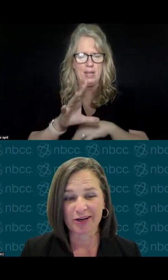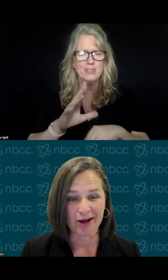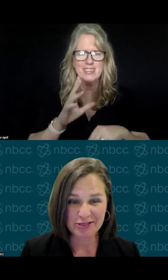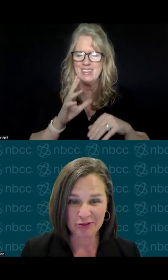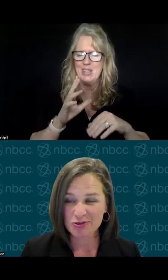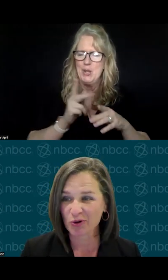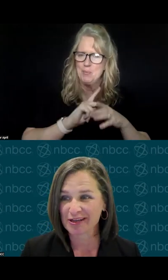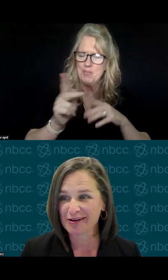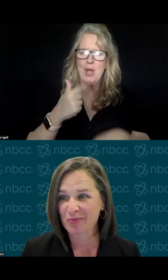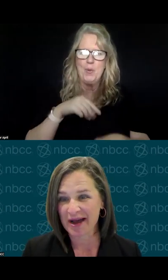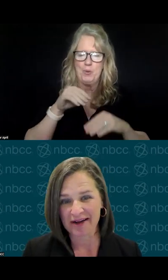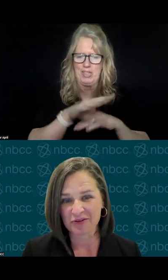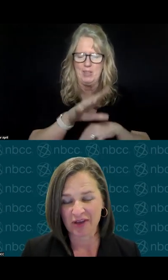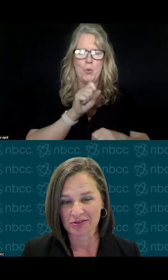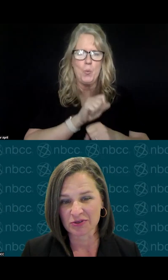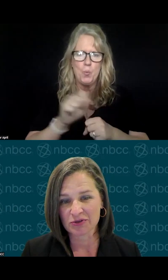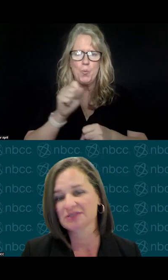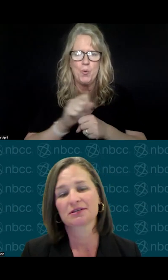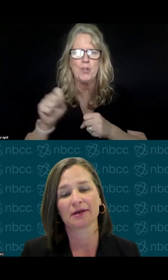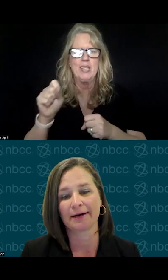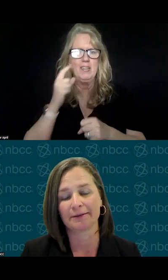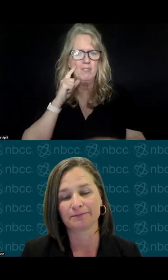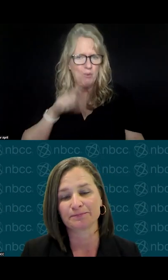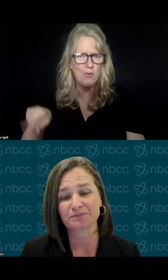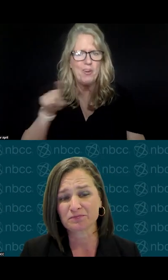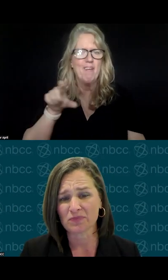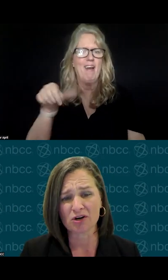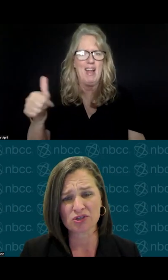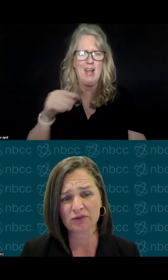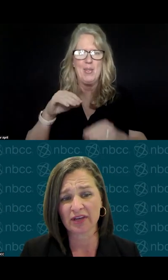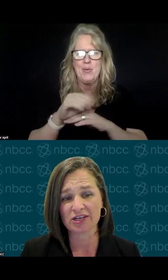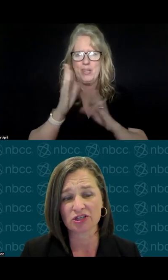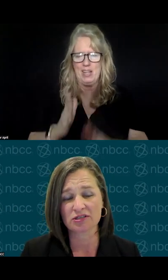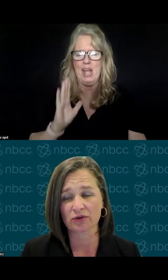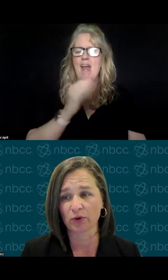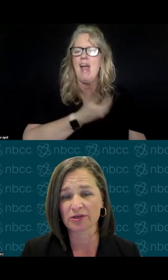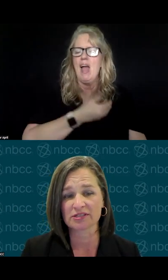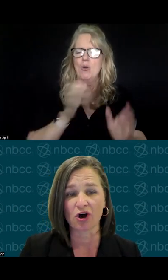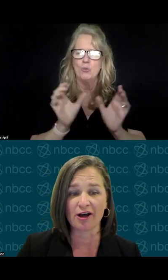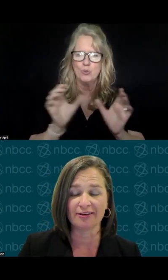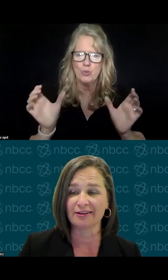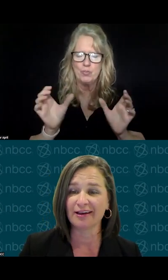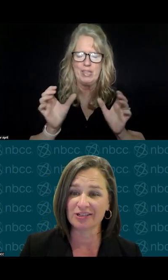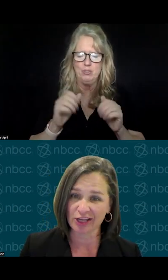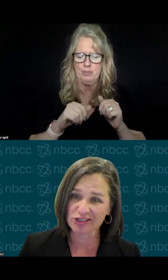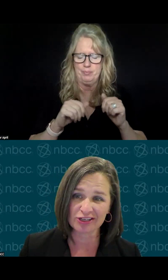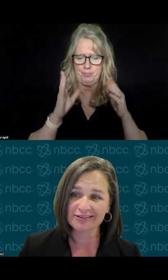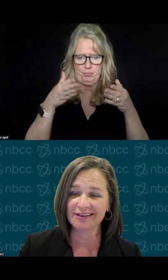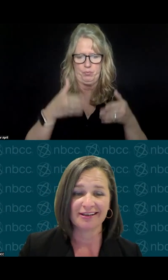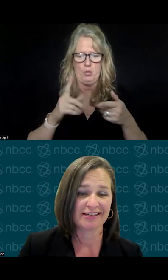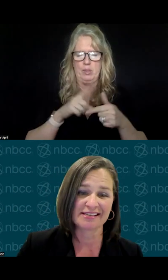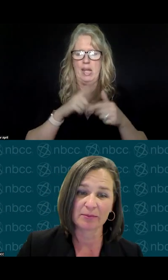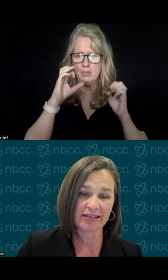that we're counselors working on behalf of counselors. Our certifications are focused on